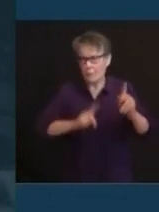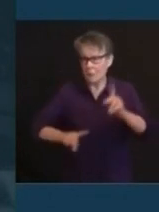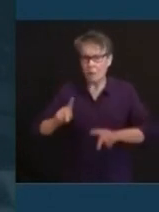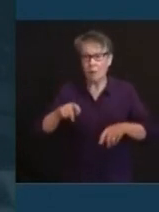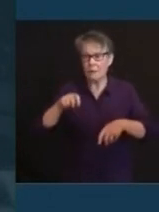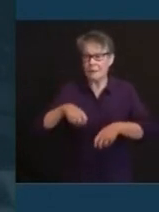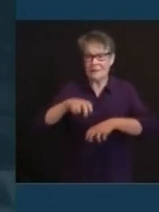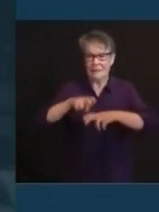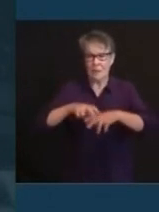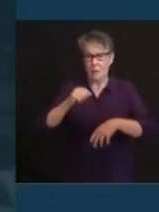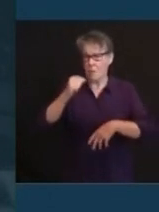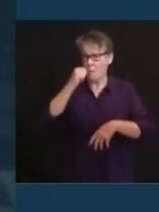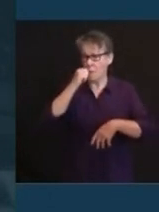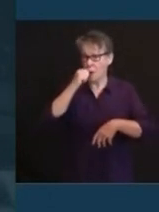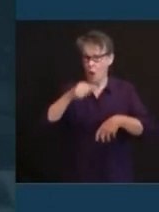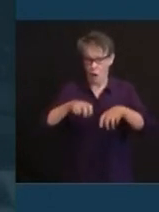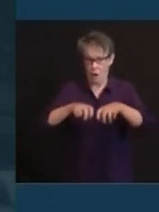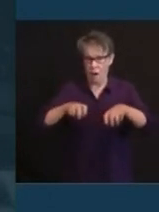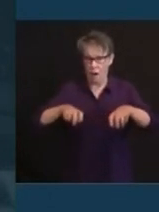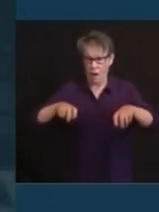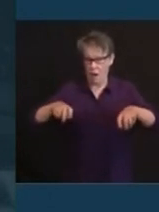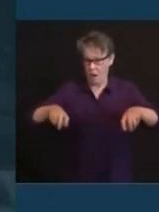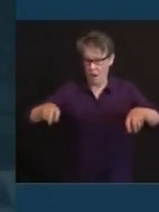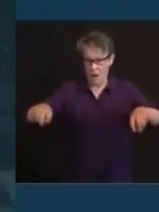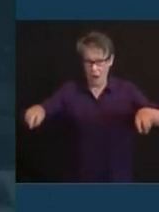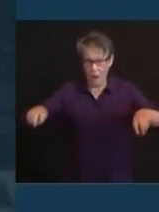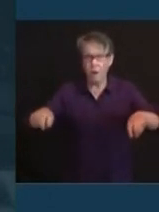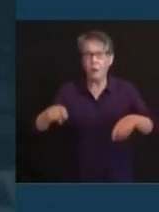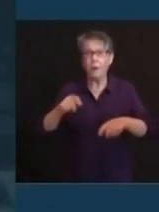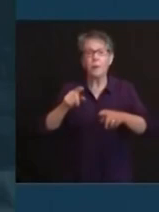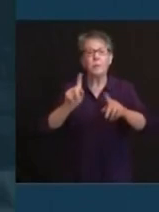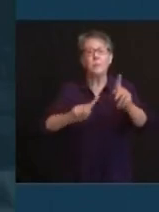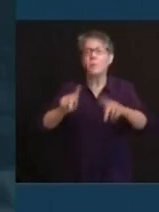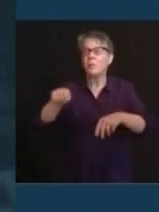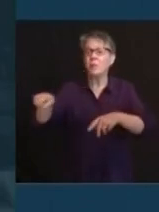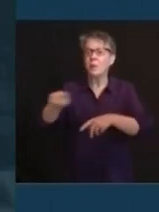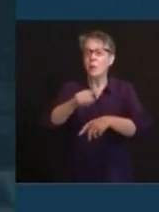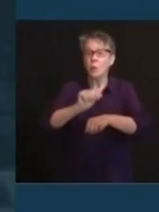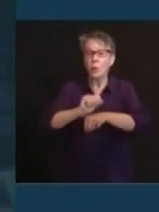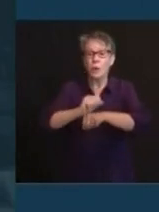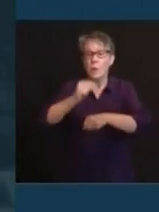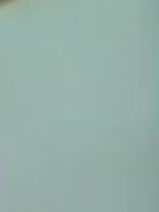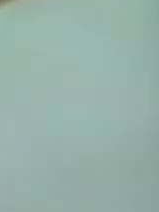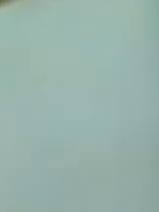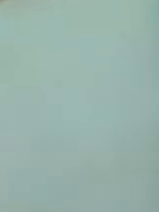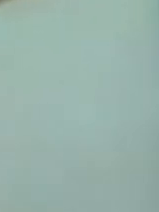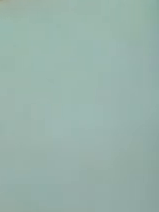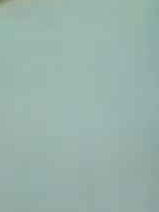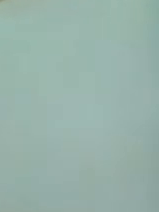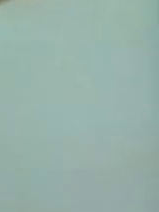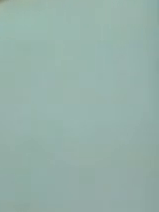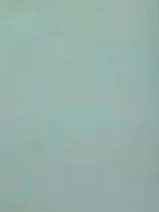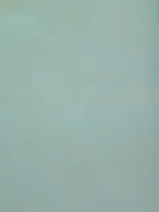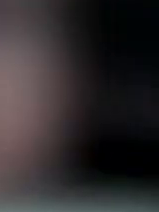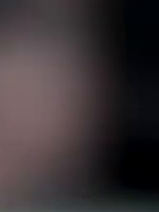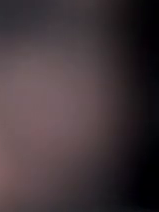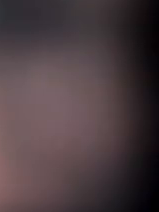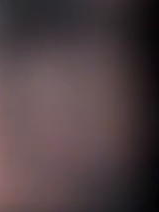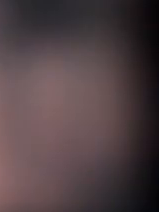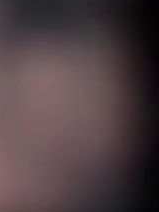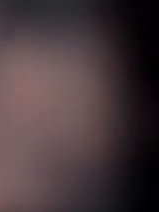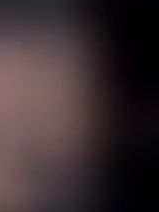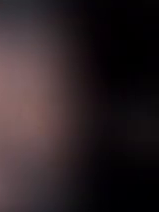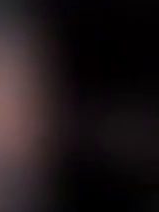bartenders. Effective Thursday, all barside seating will be prohibited at all hours. It's not a complete surprise.